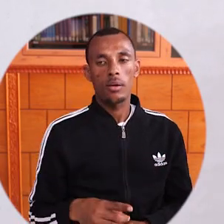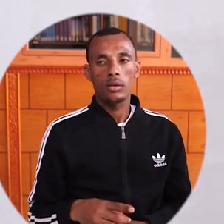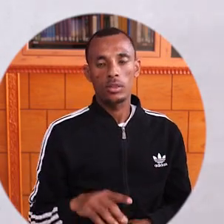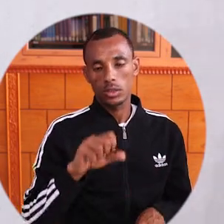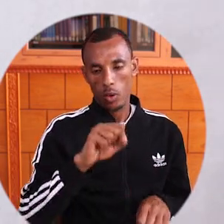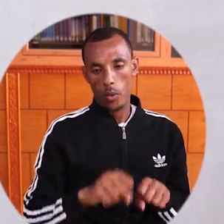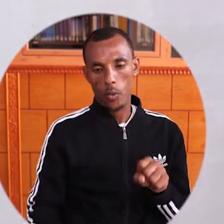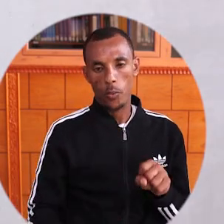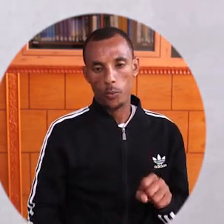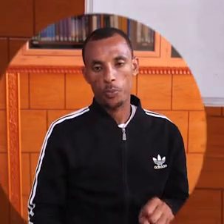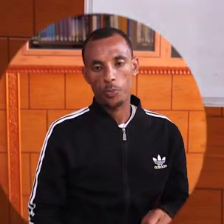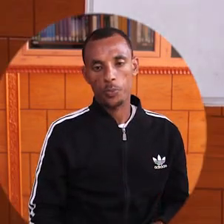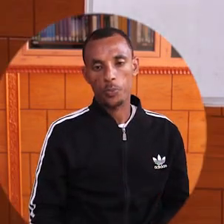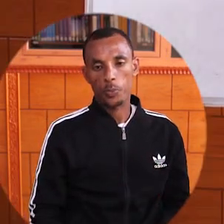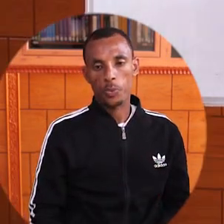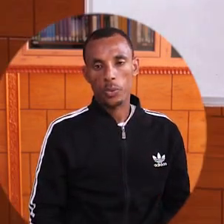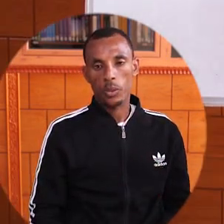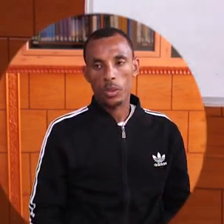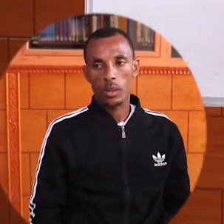So